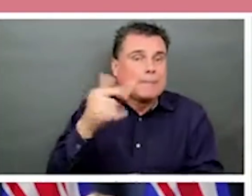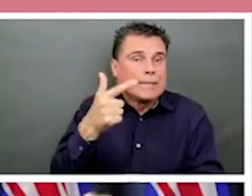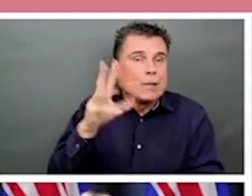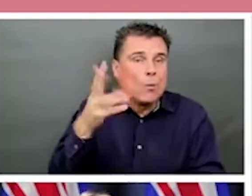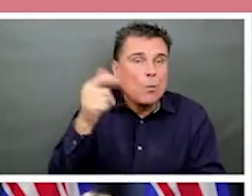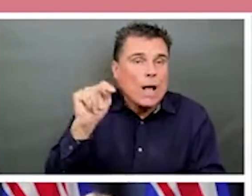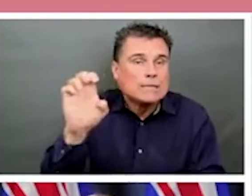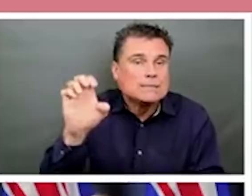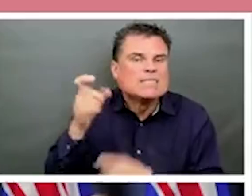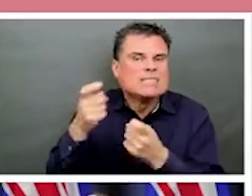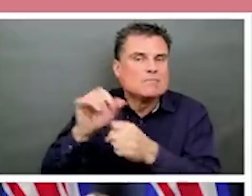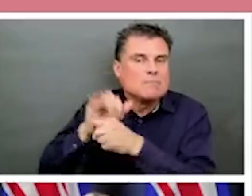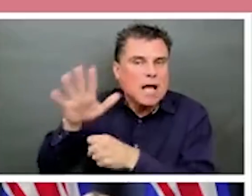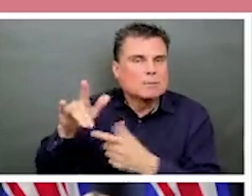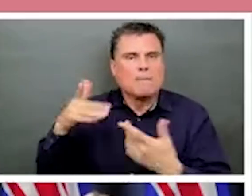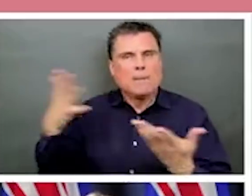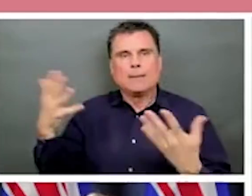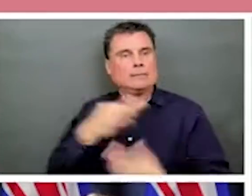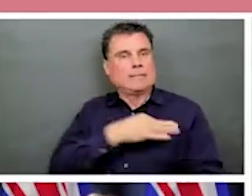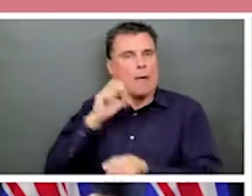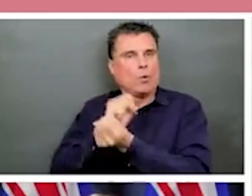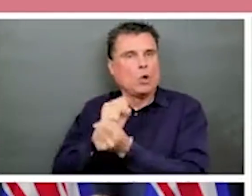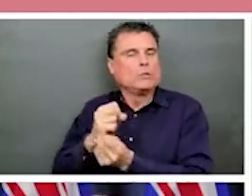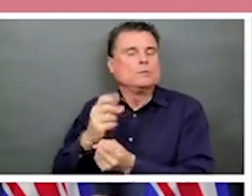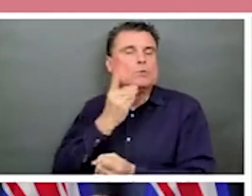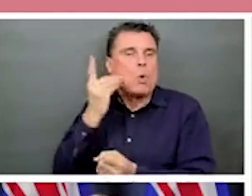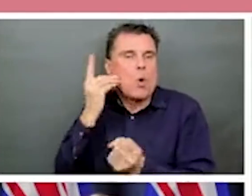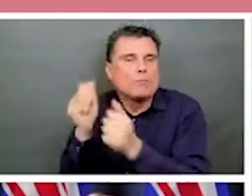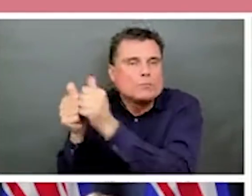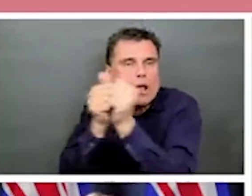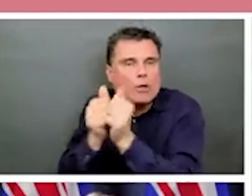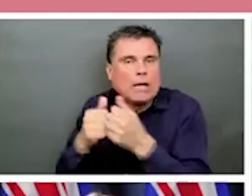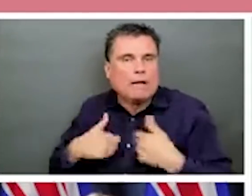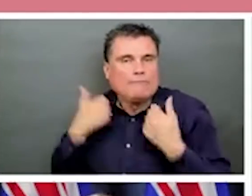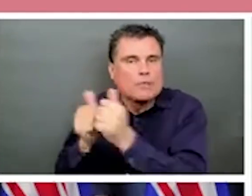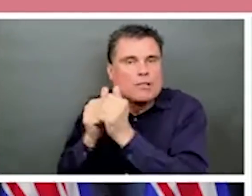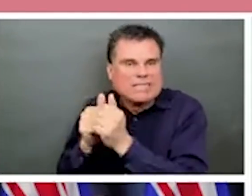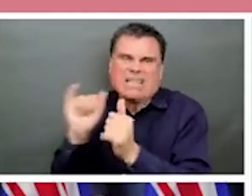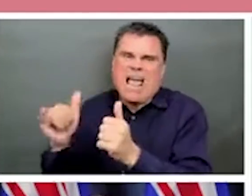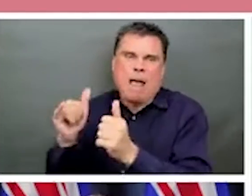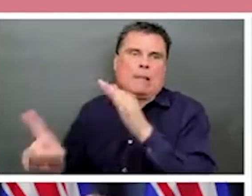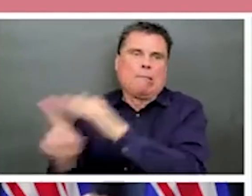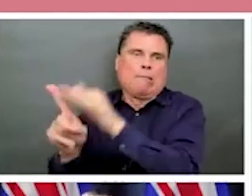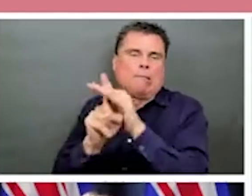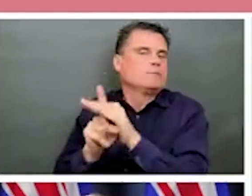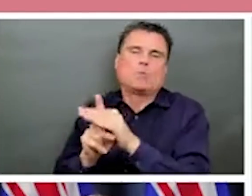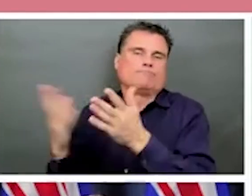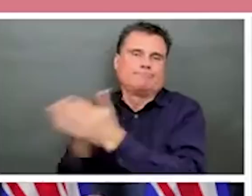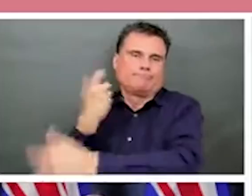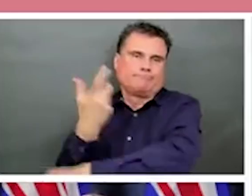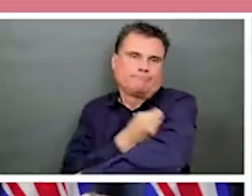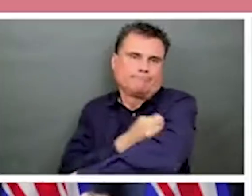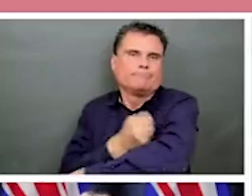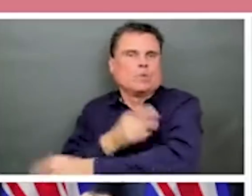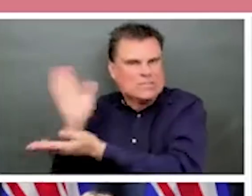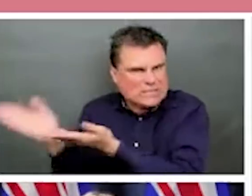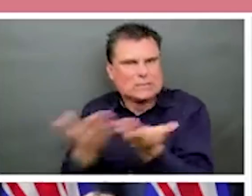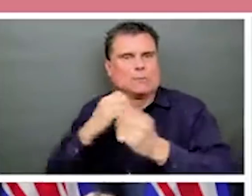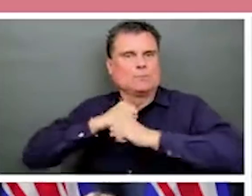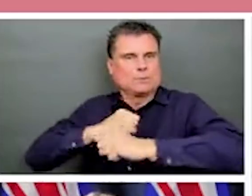on-site clinics so that we are able to target workers directly, and that will continue. And for some